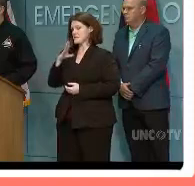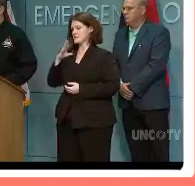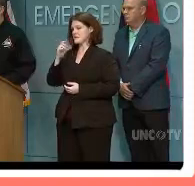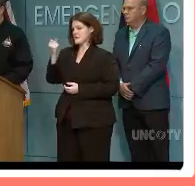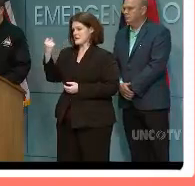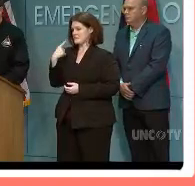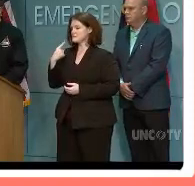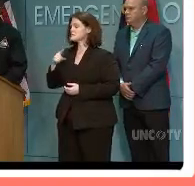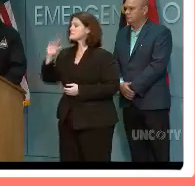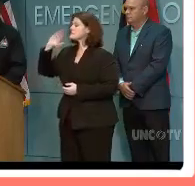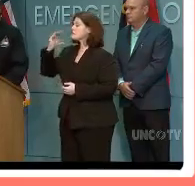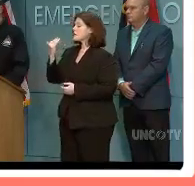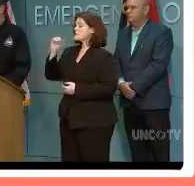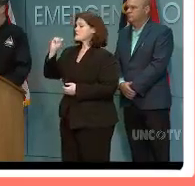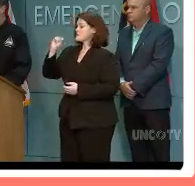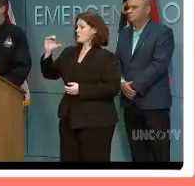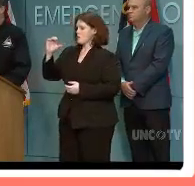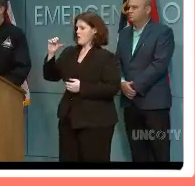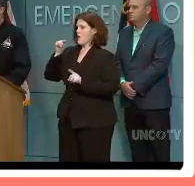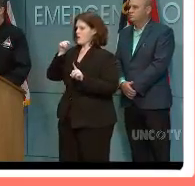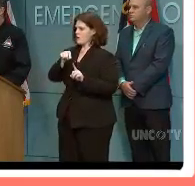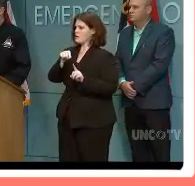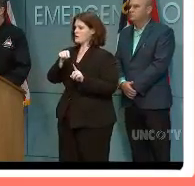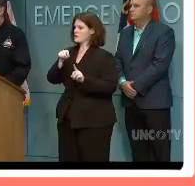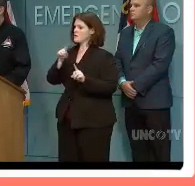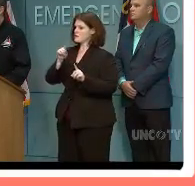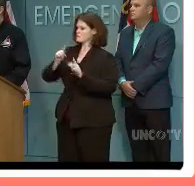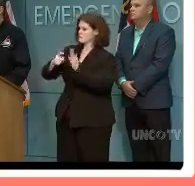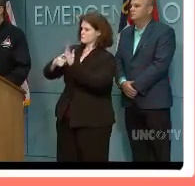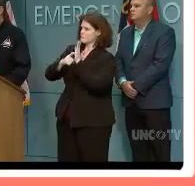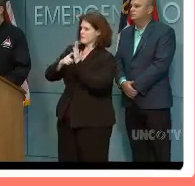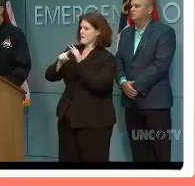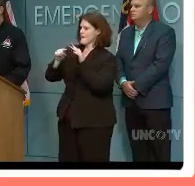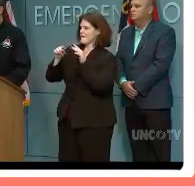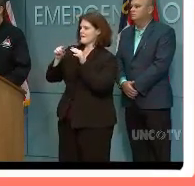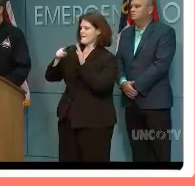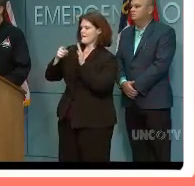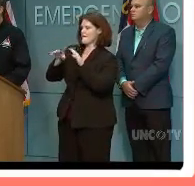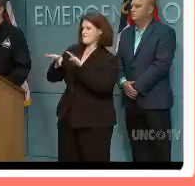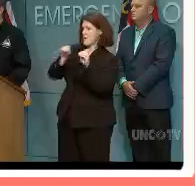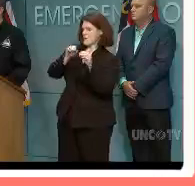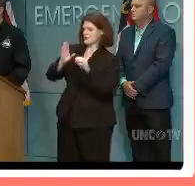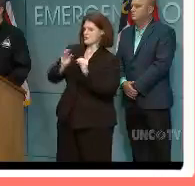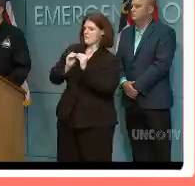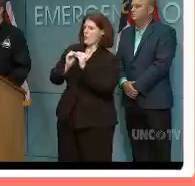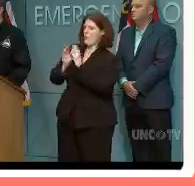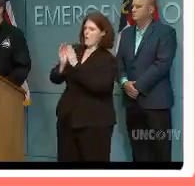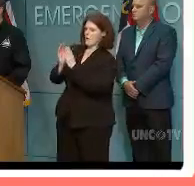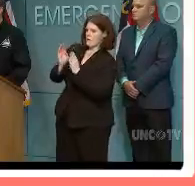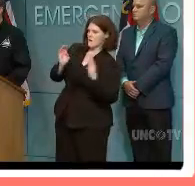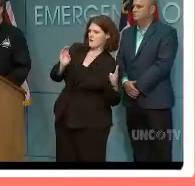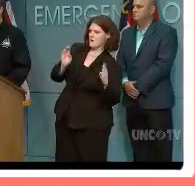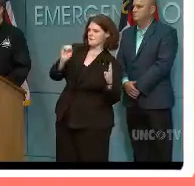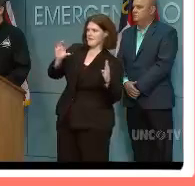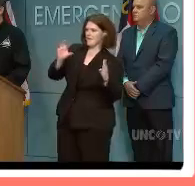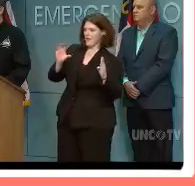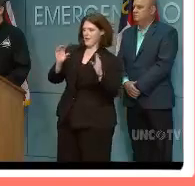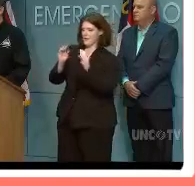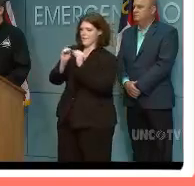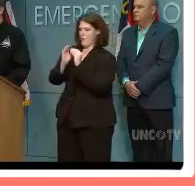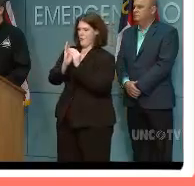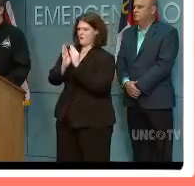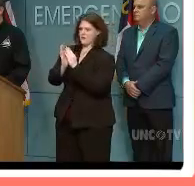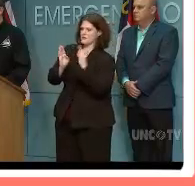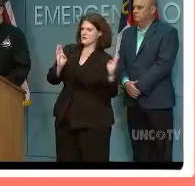it seems like South Carolina has ordered evacuations deeper into the state. Can you speak a little bit to what they're doing versus